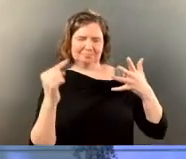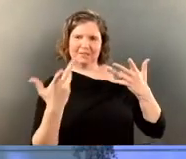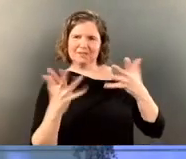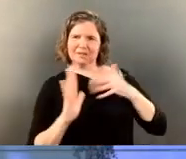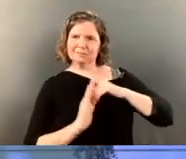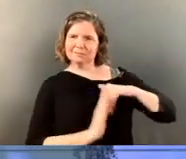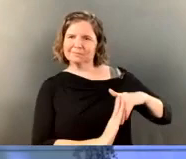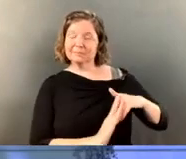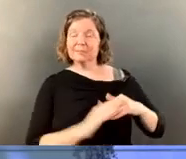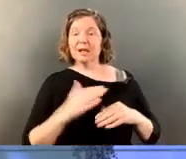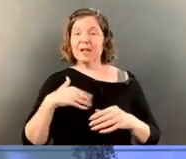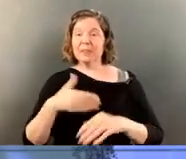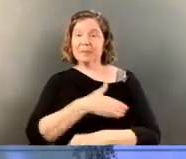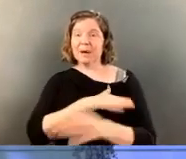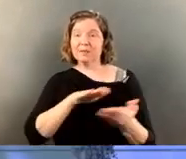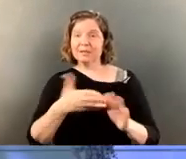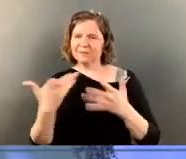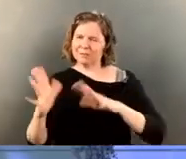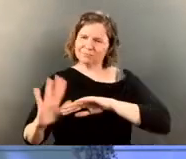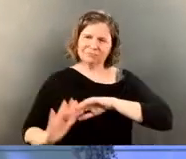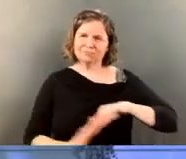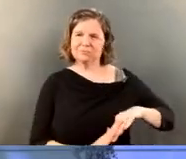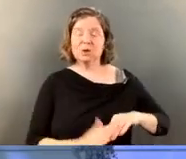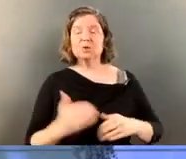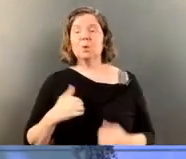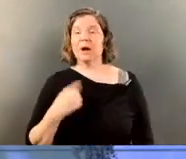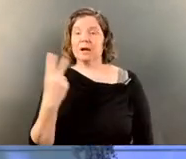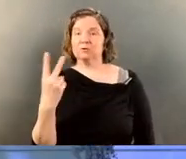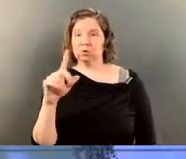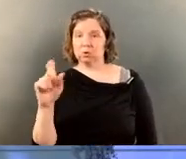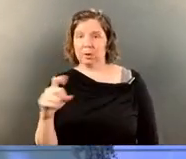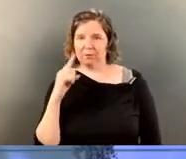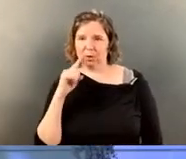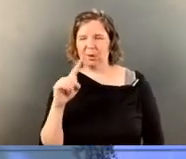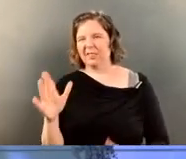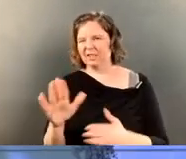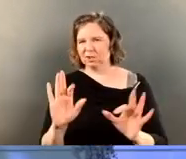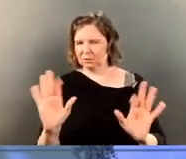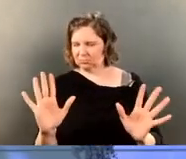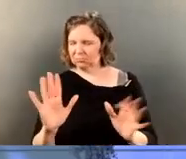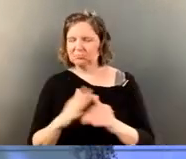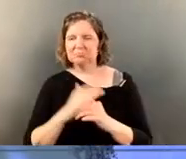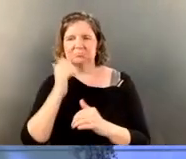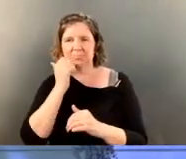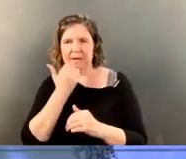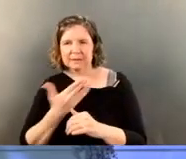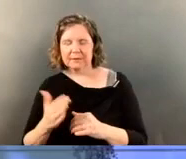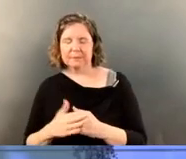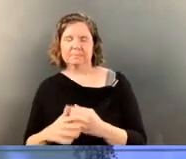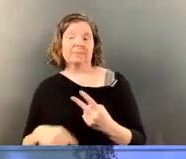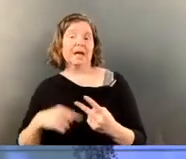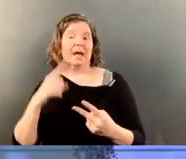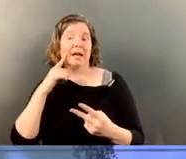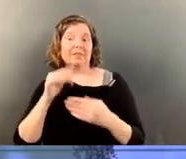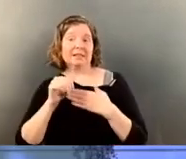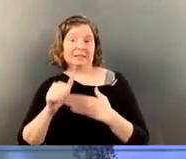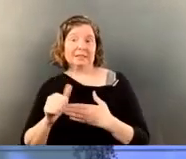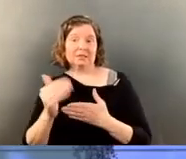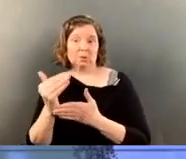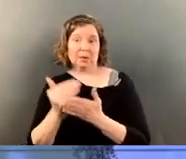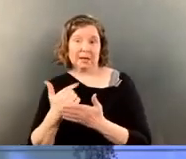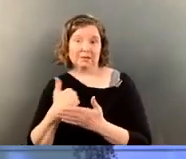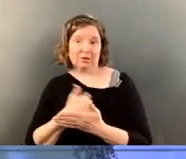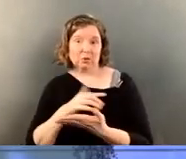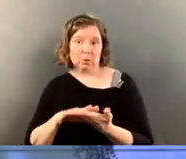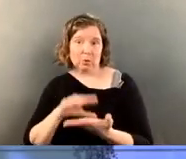of death for you. So I've got two questions for you, and this is just the practical stuff. And I think this leads to a lesson for